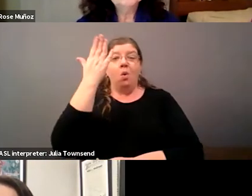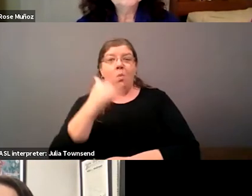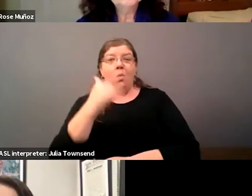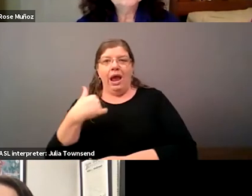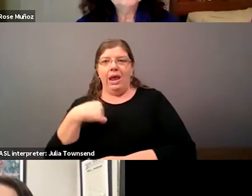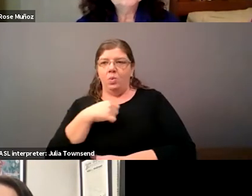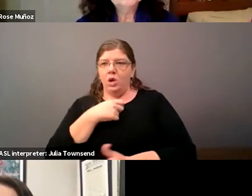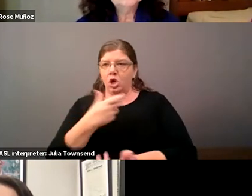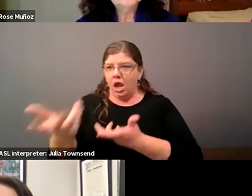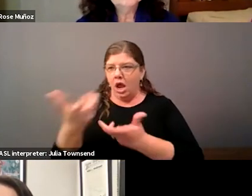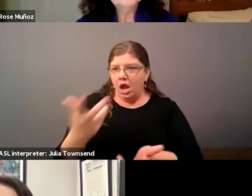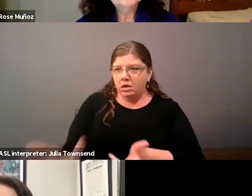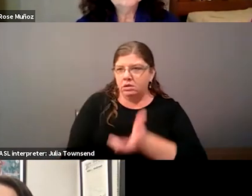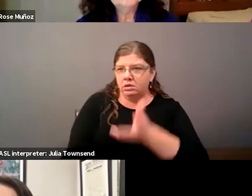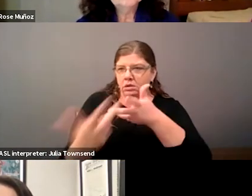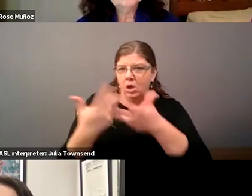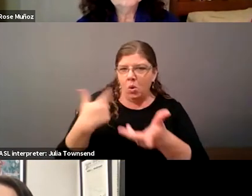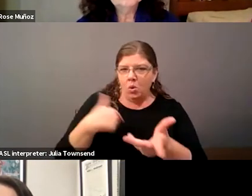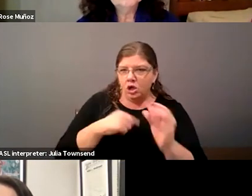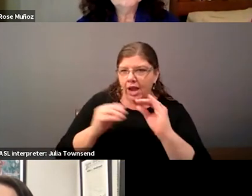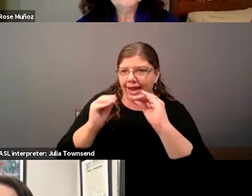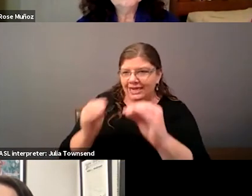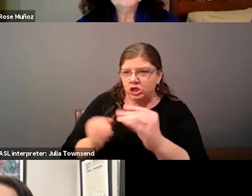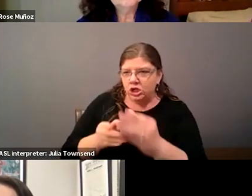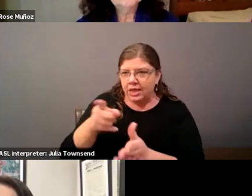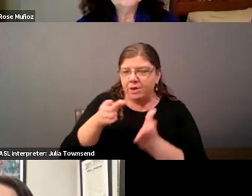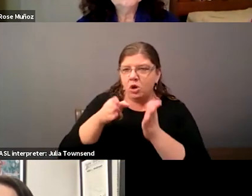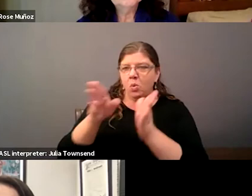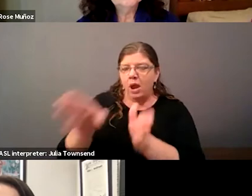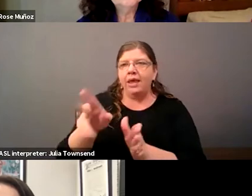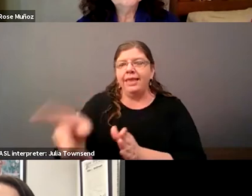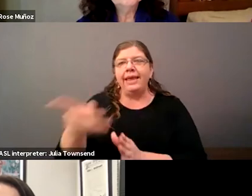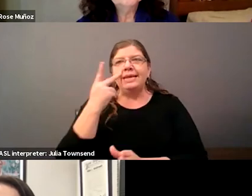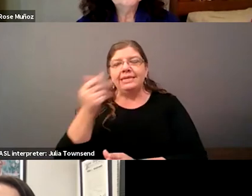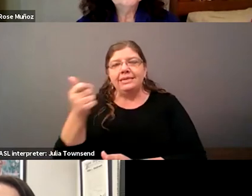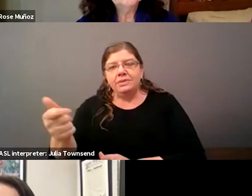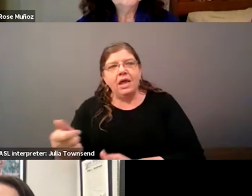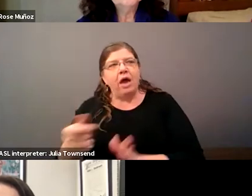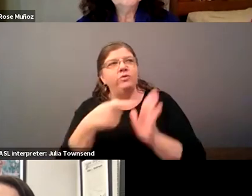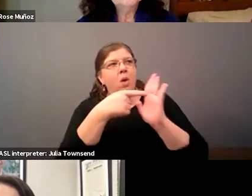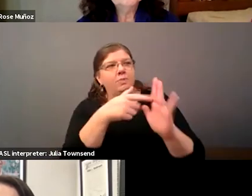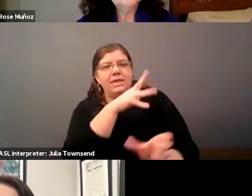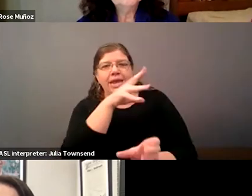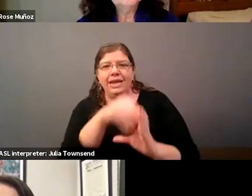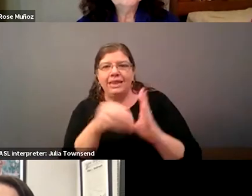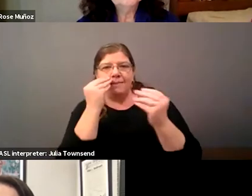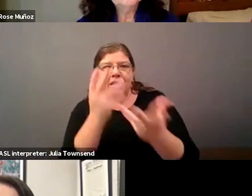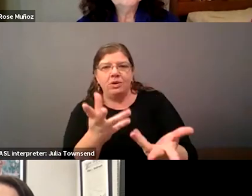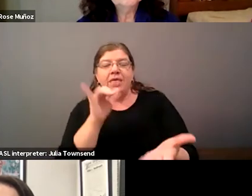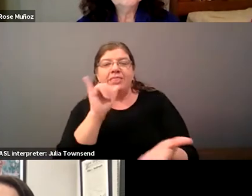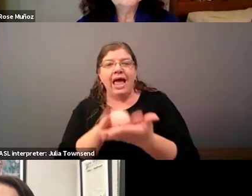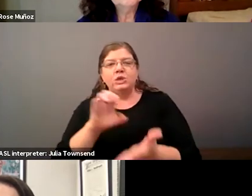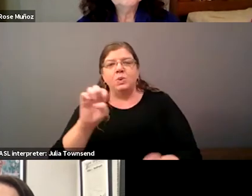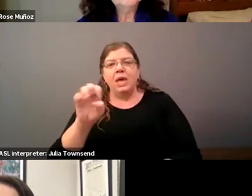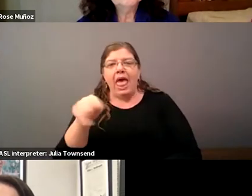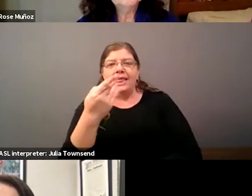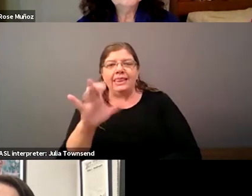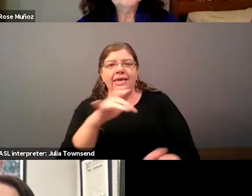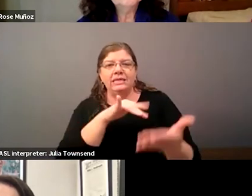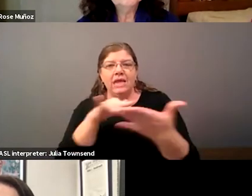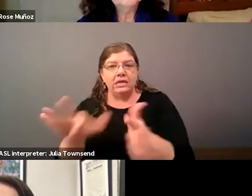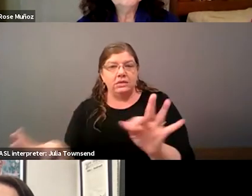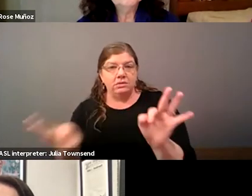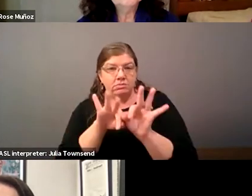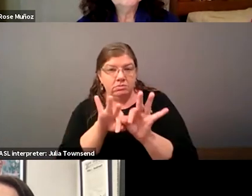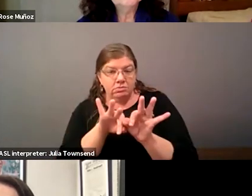at we're not teaching them in a way that we they can see themselves represented in the materials and this is where ethnic studies comes in i want to name